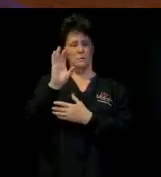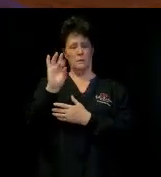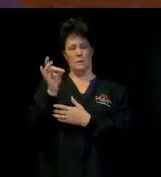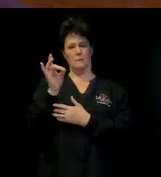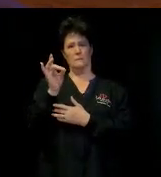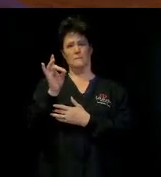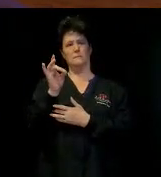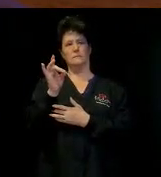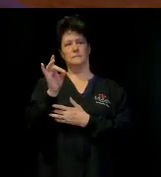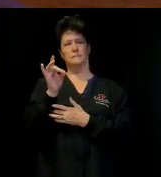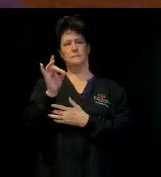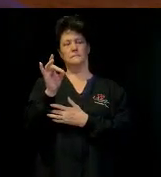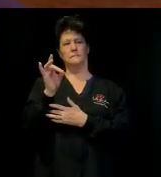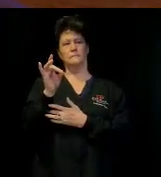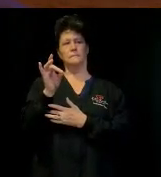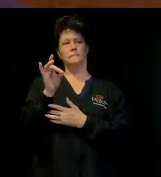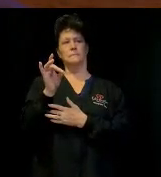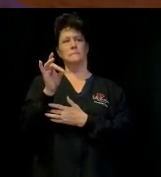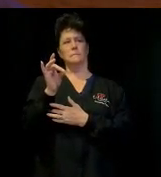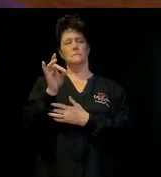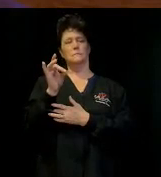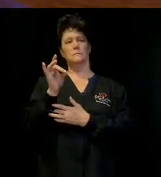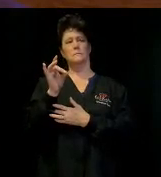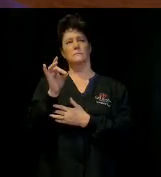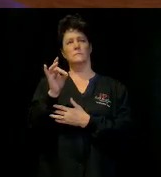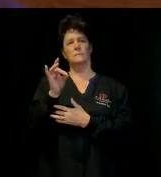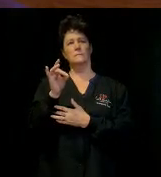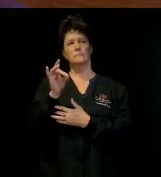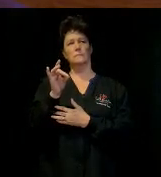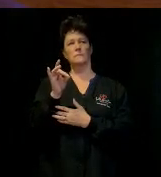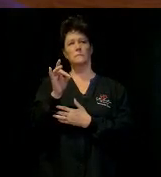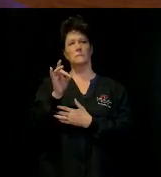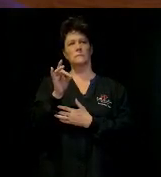here. Romans 8.